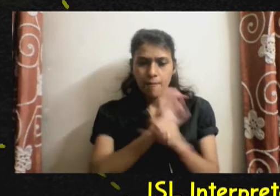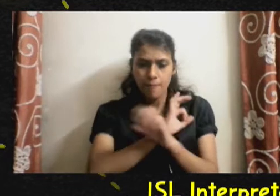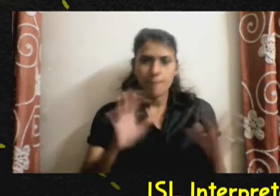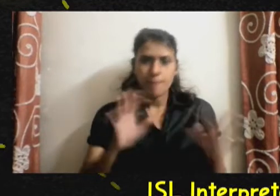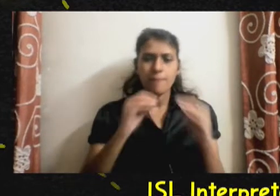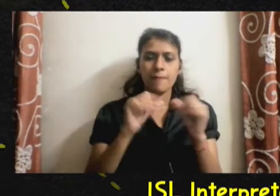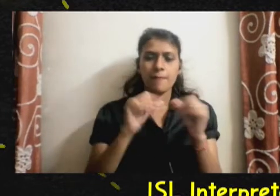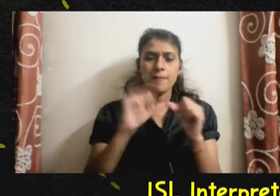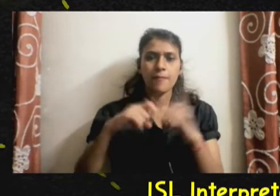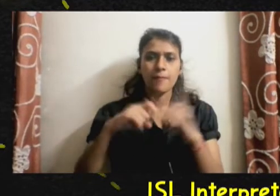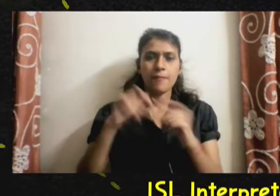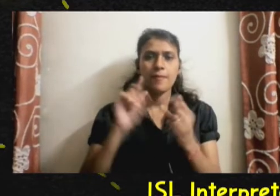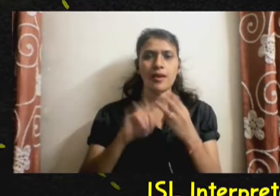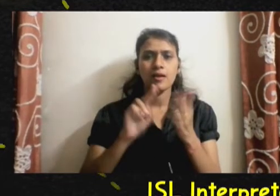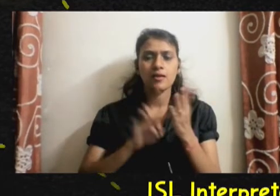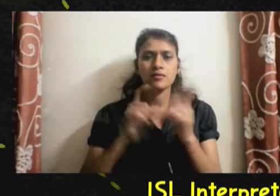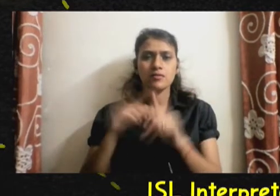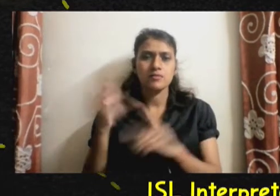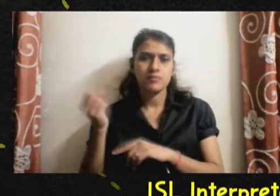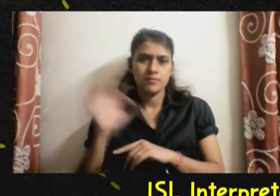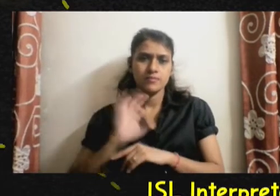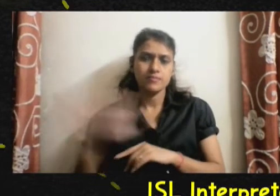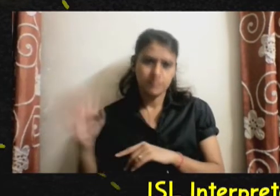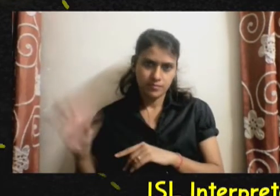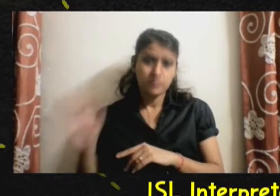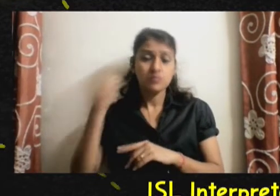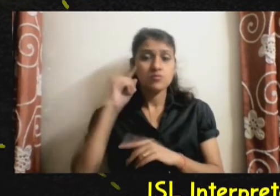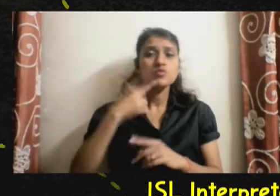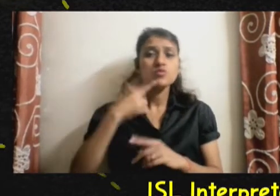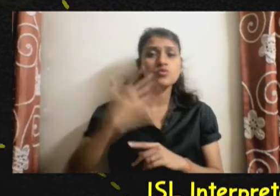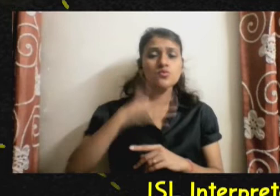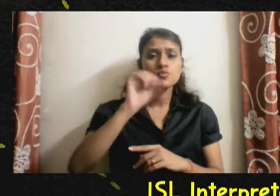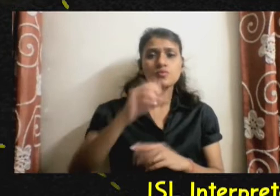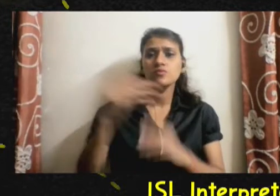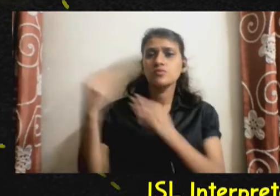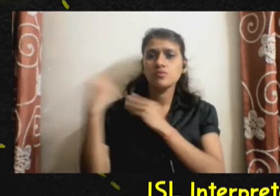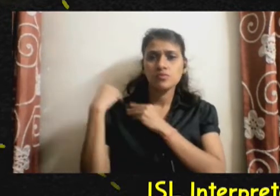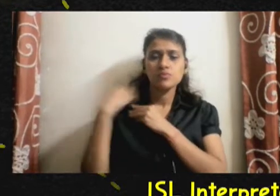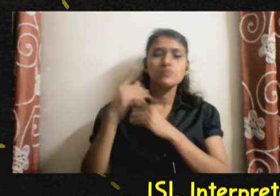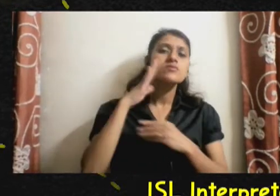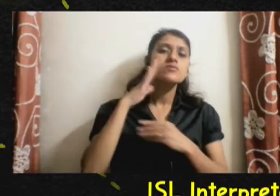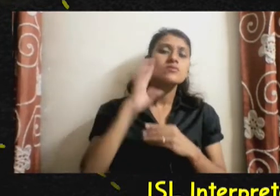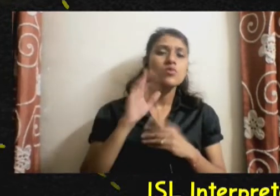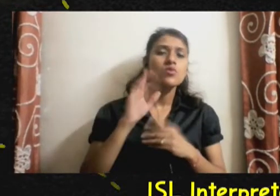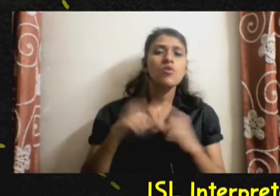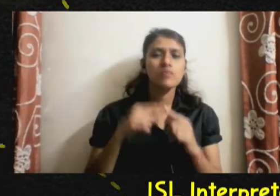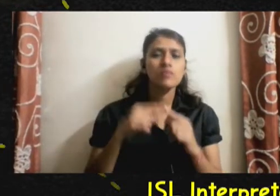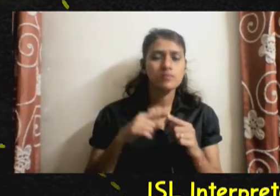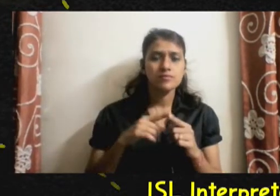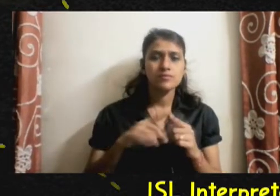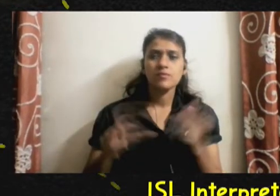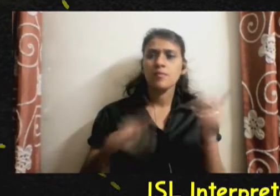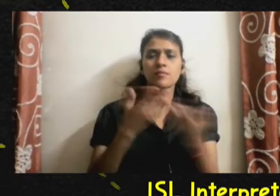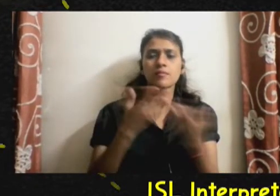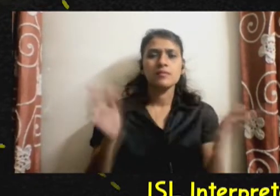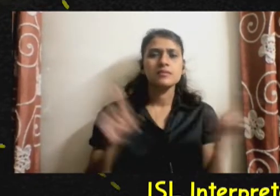that there is a institutional responsibility also to recognize the importance of anecdotal data like ours.